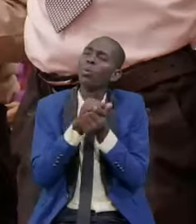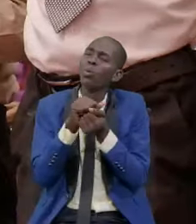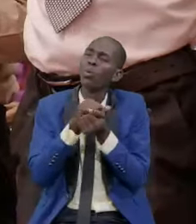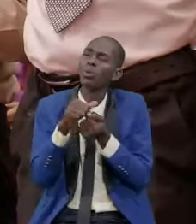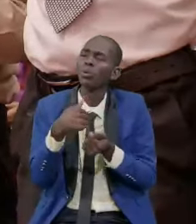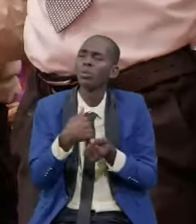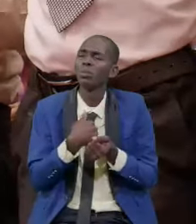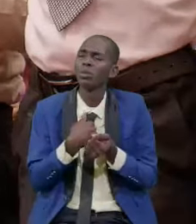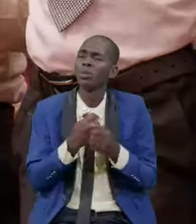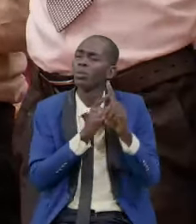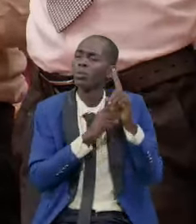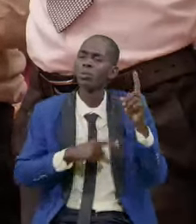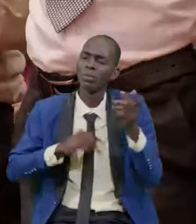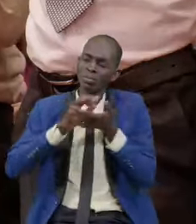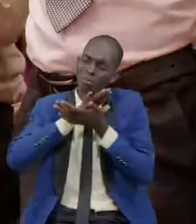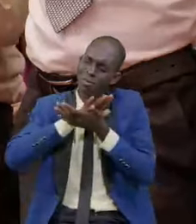cleanse me,